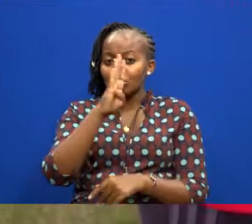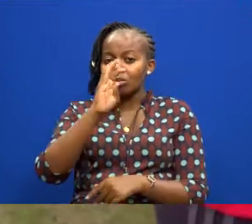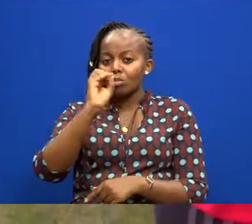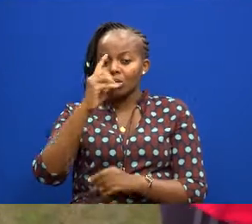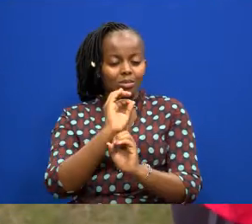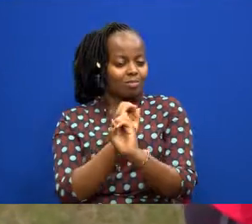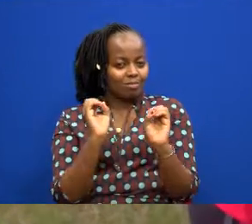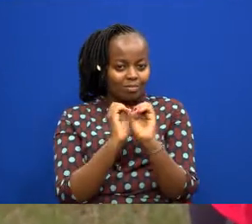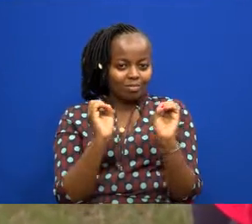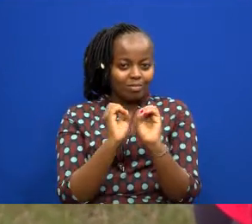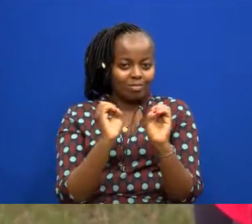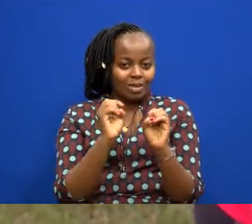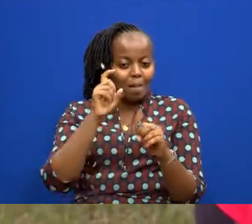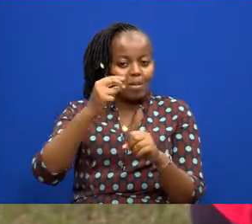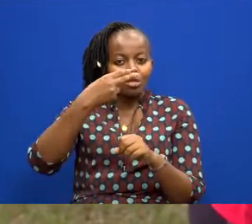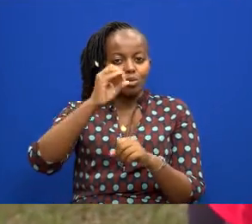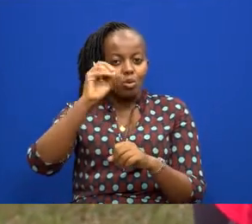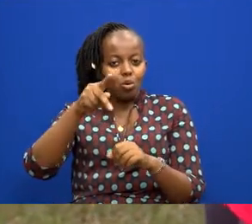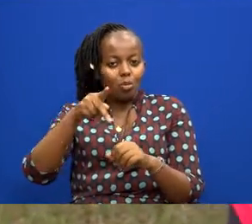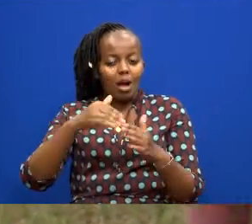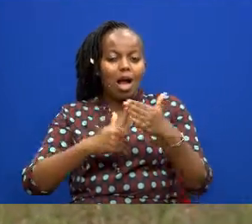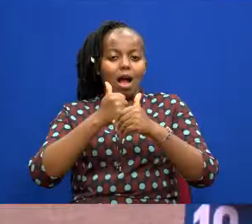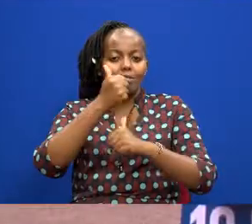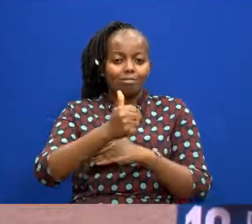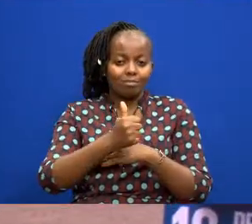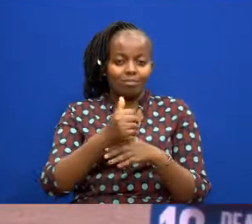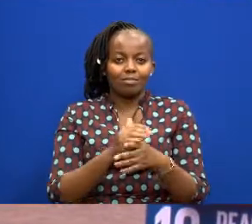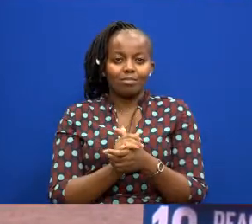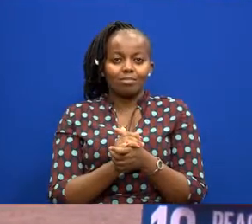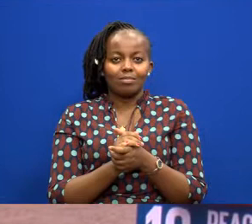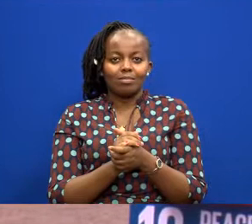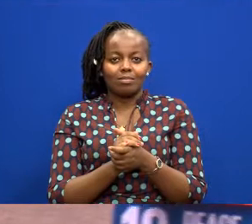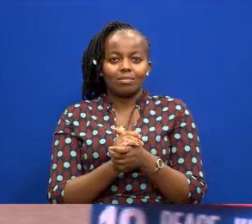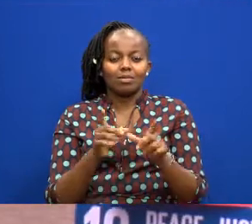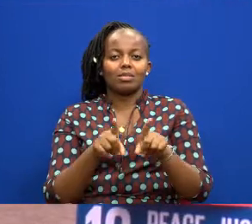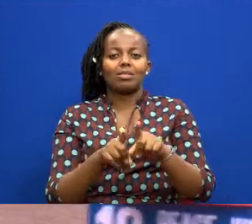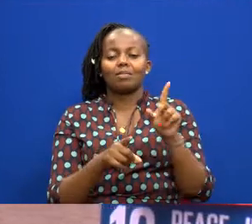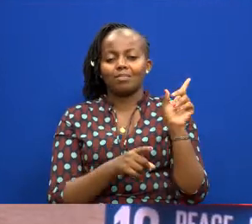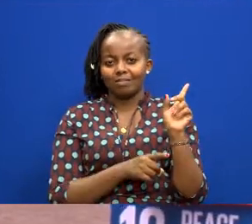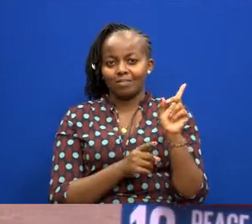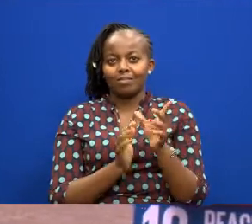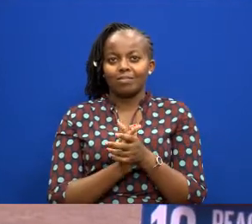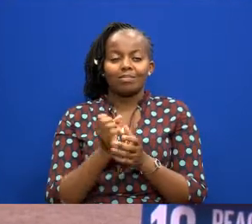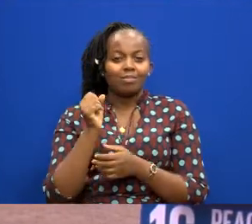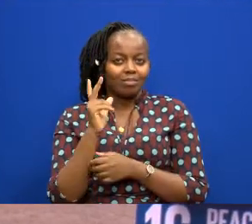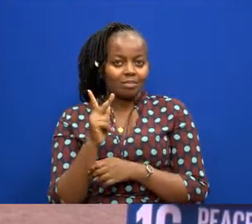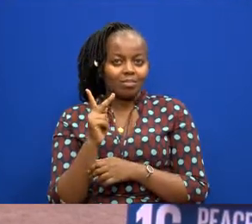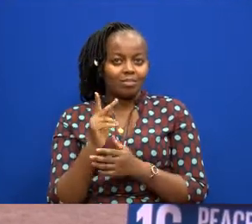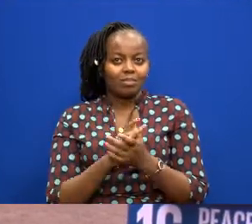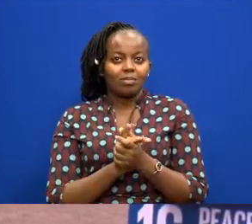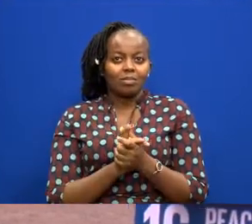You have to hop after the box. I put there. Sawa. And